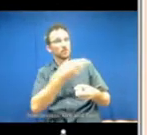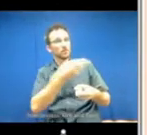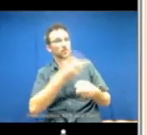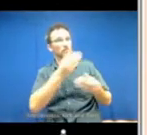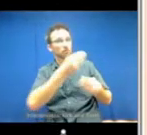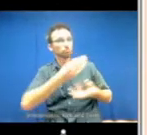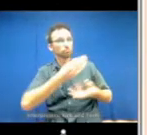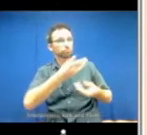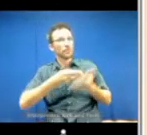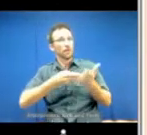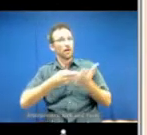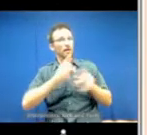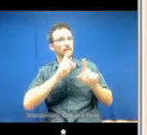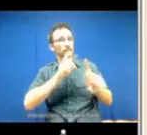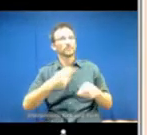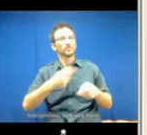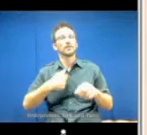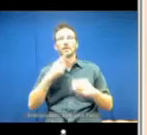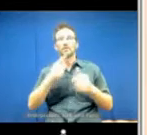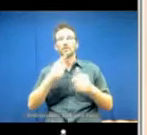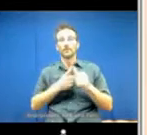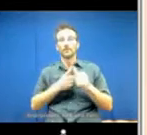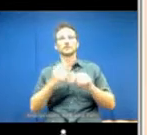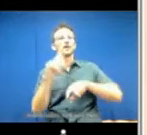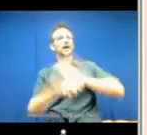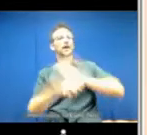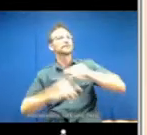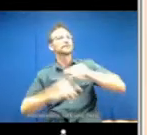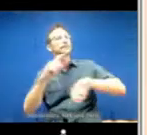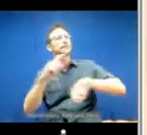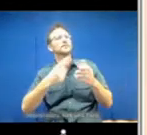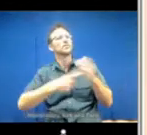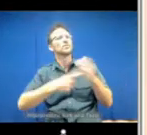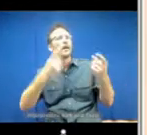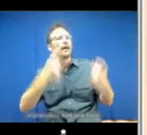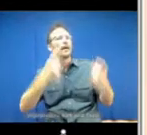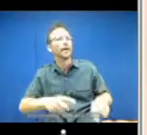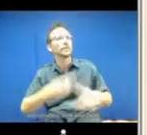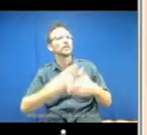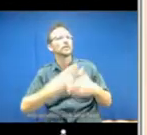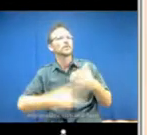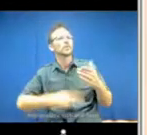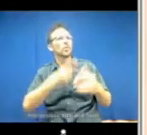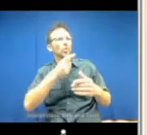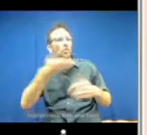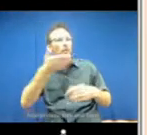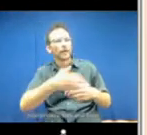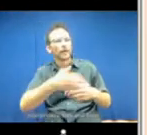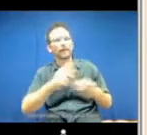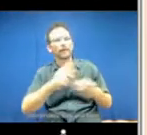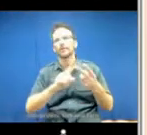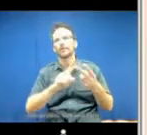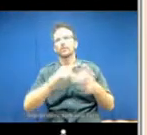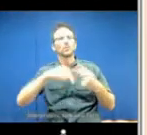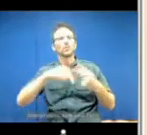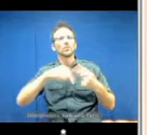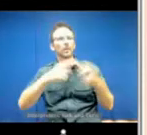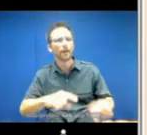the reporter's questions. What happened? Who was there? When did this happen? How?